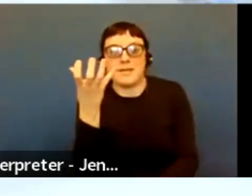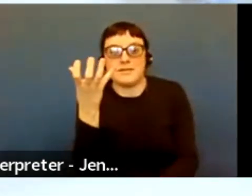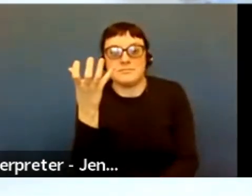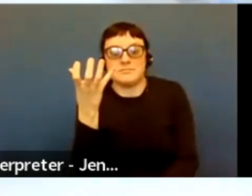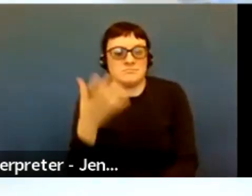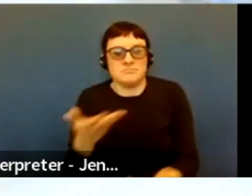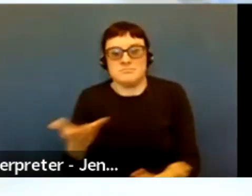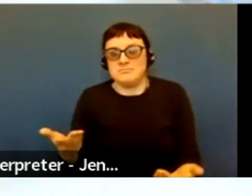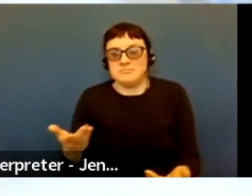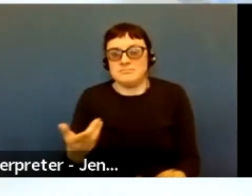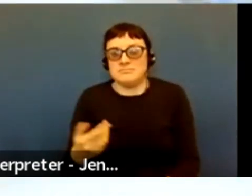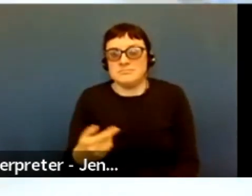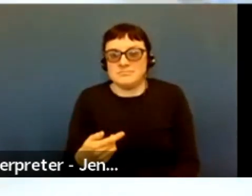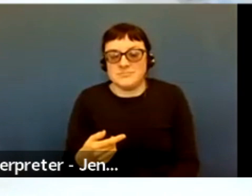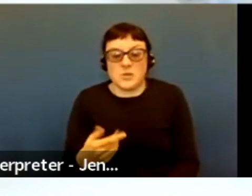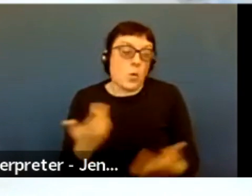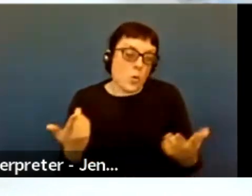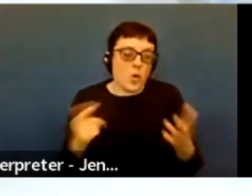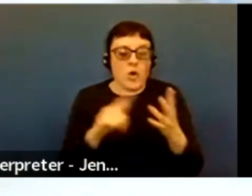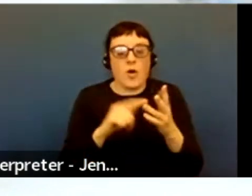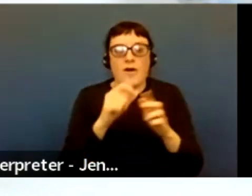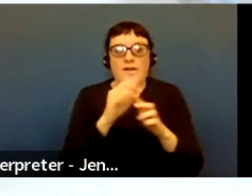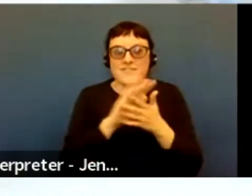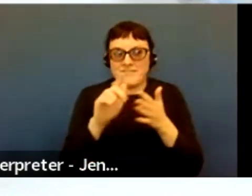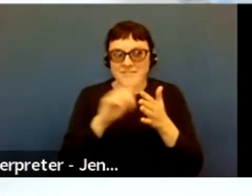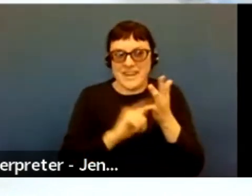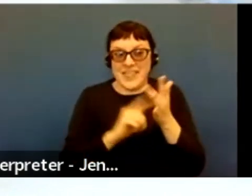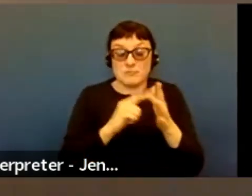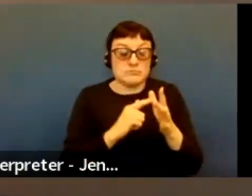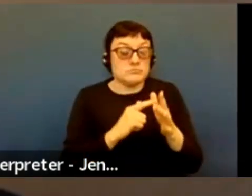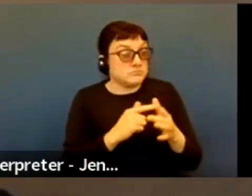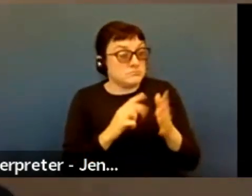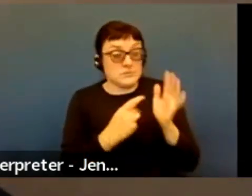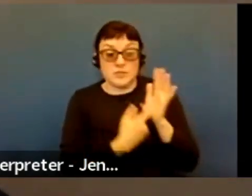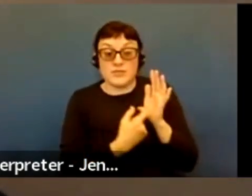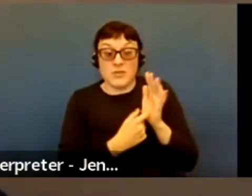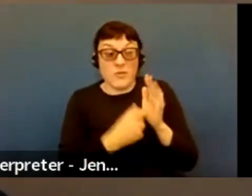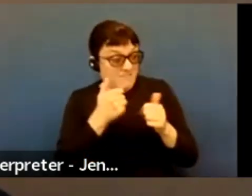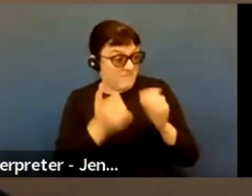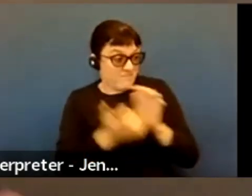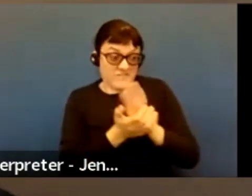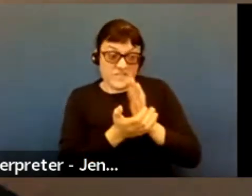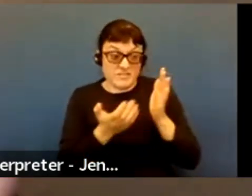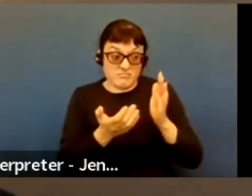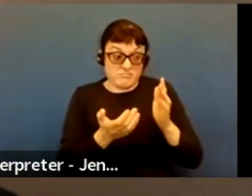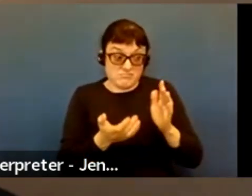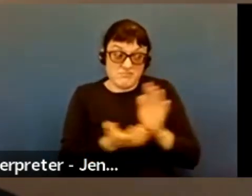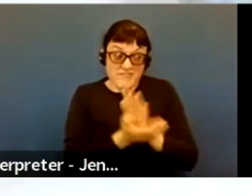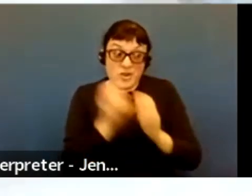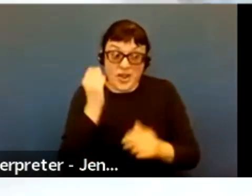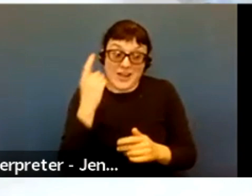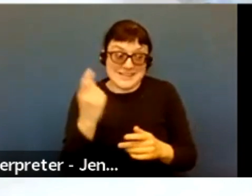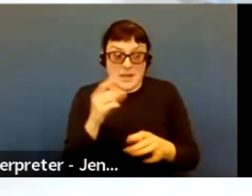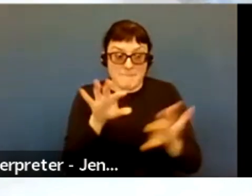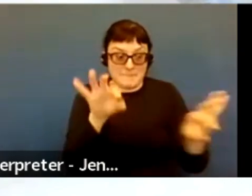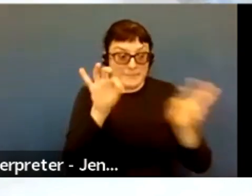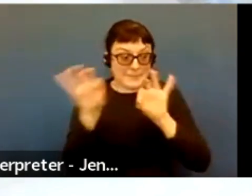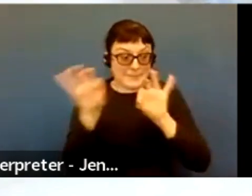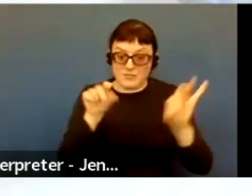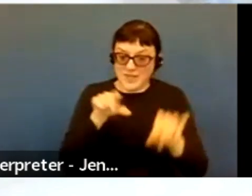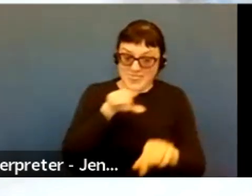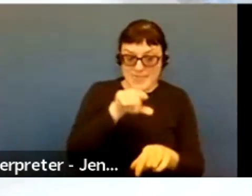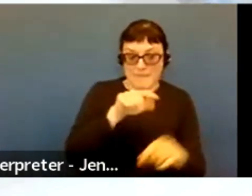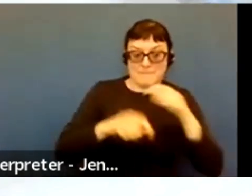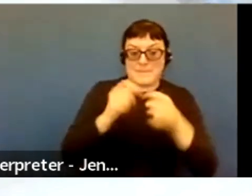think it's a fun game to play. Ophelia. What happens if you turn this character gay, or queer, or whatever we want to do with that character? Exactly. I'm